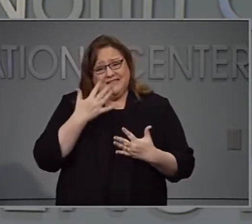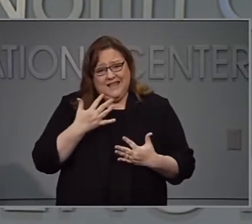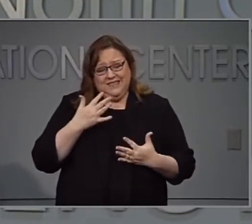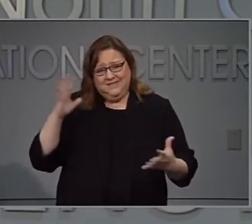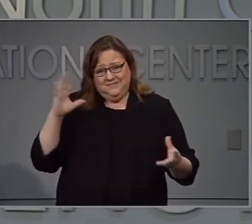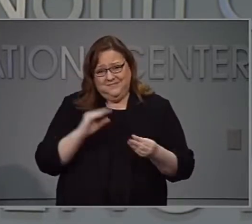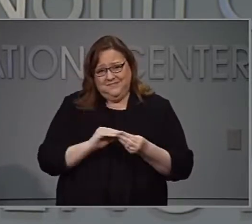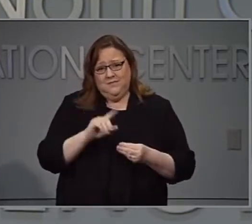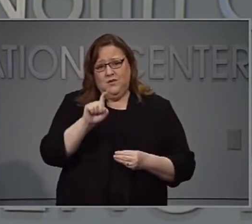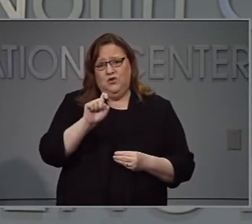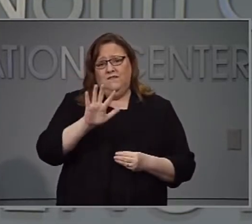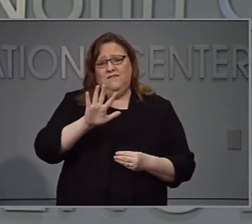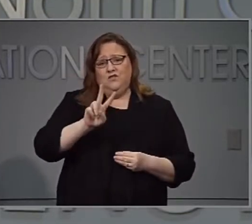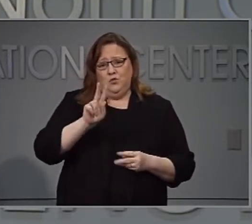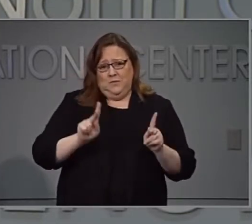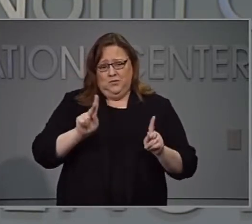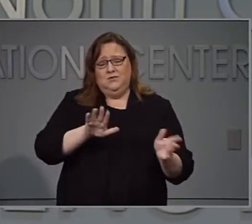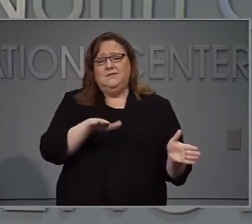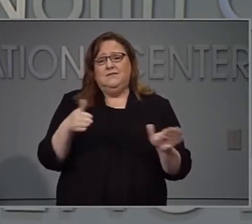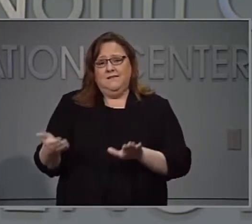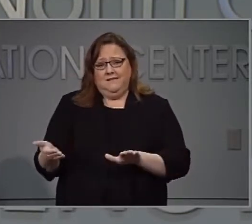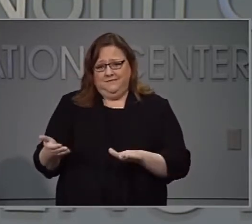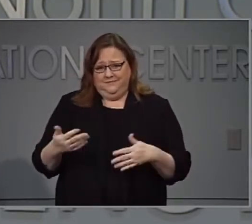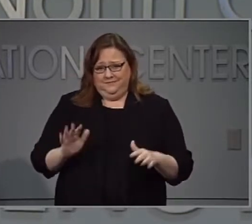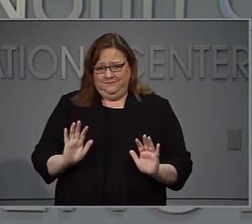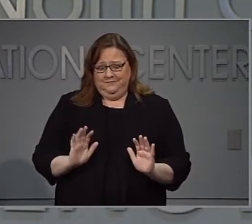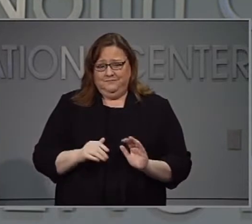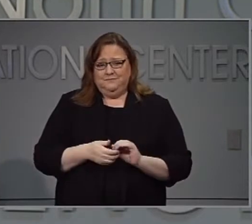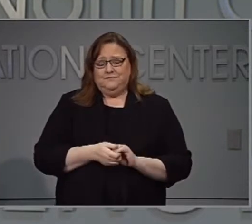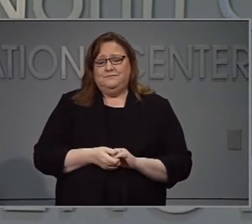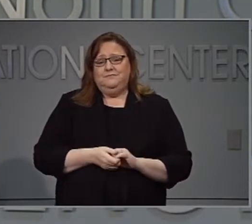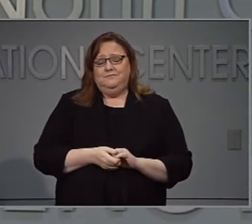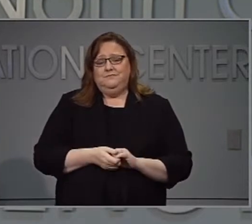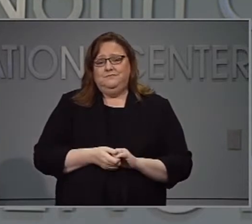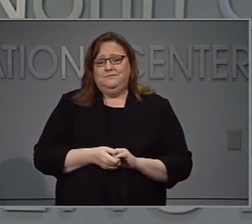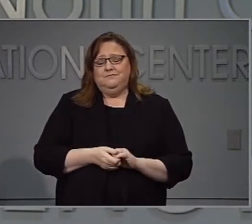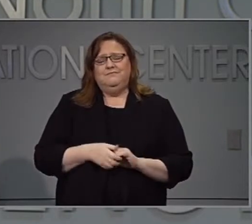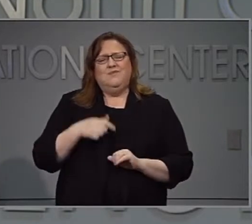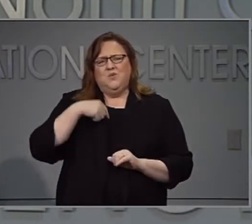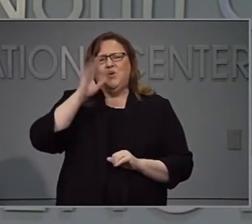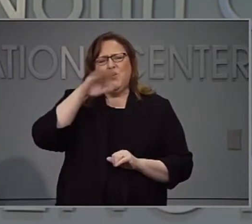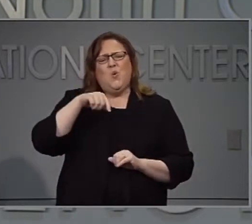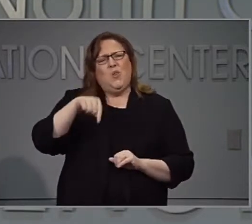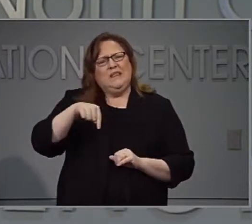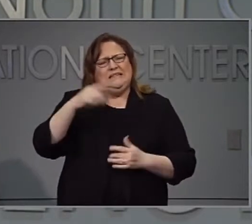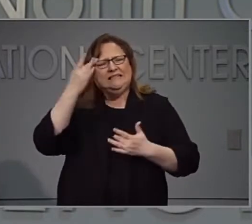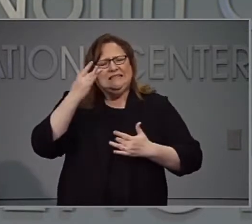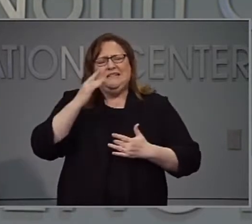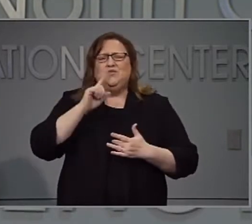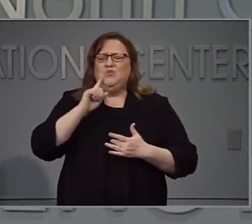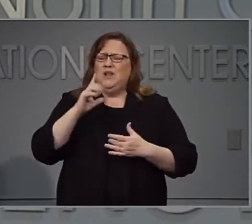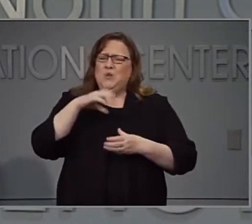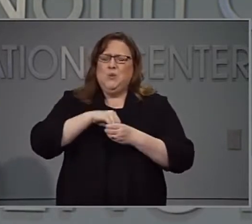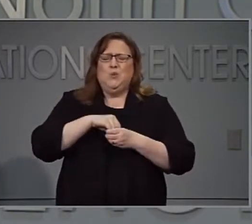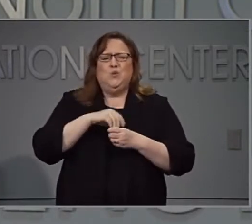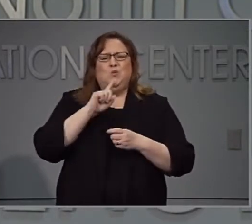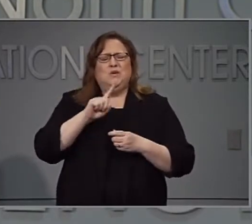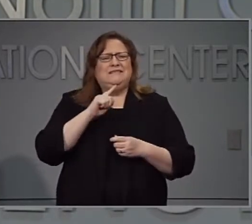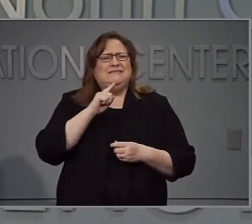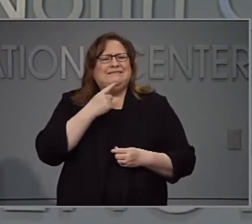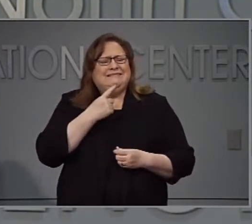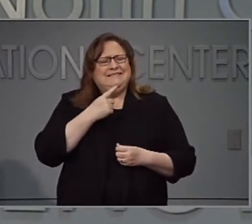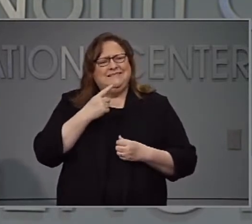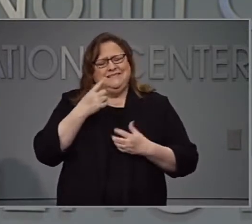deaths. We know that this disease includes an extra amount of sorrow since loved ones cannot be